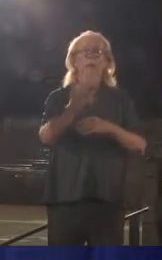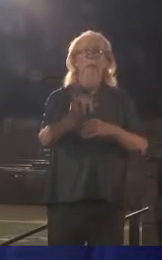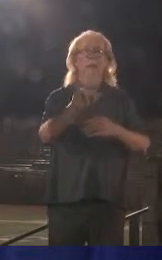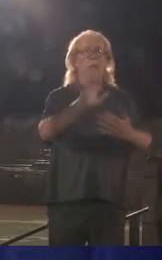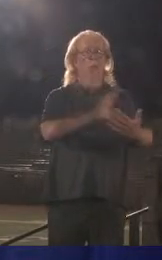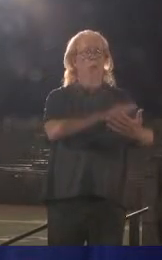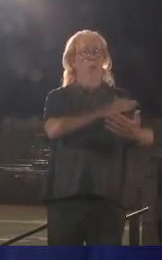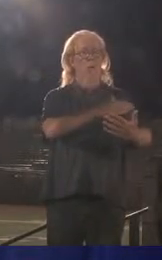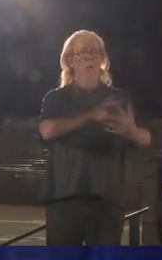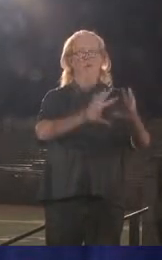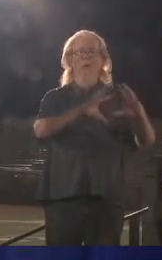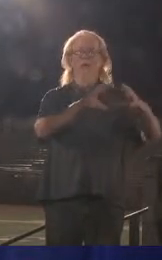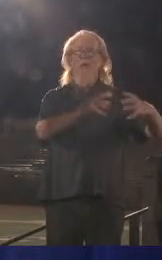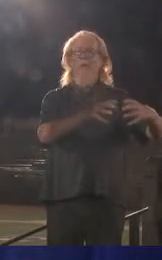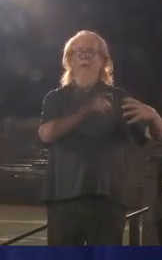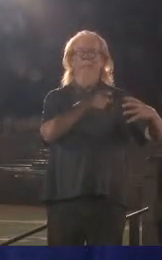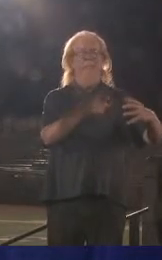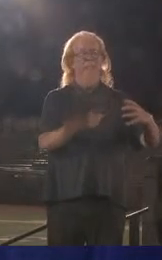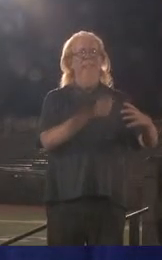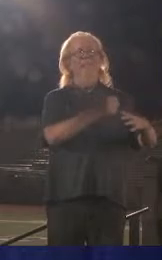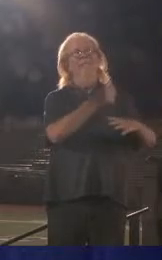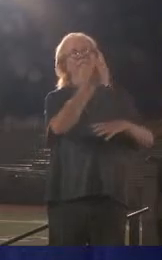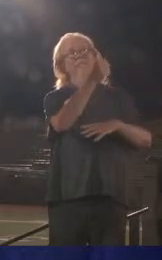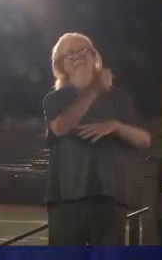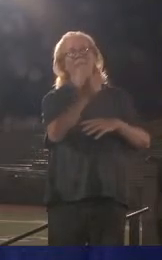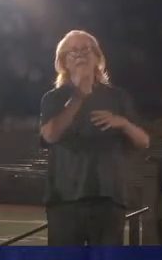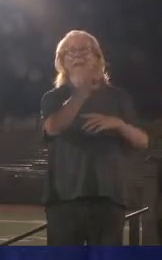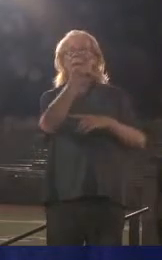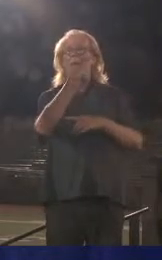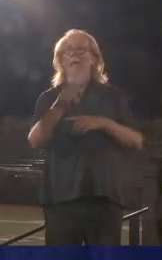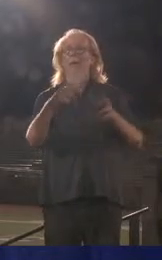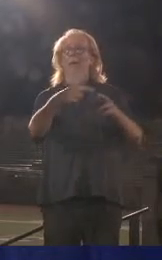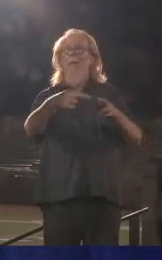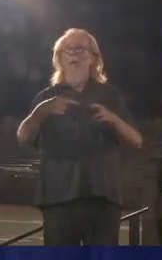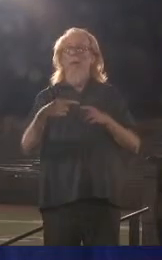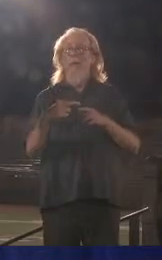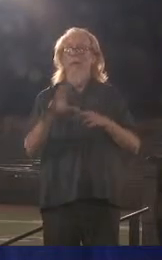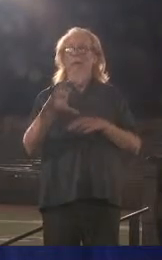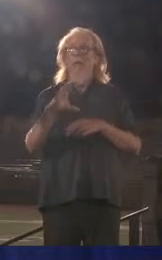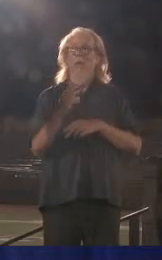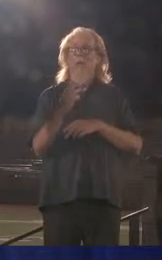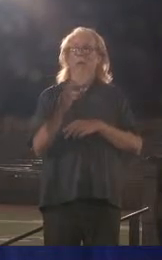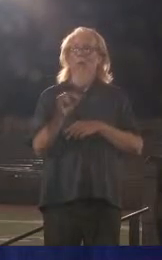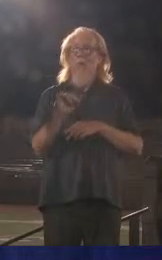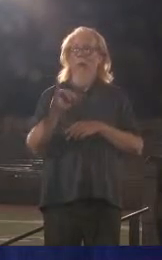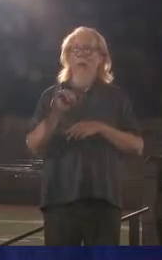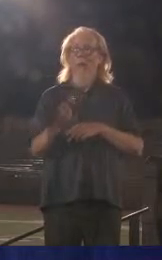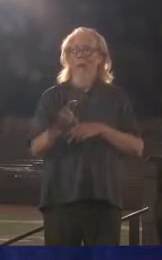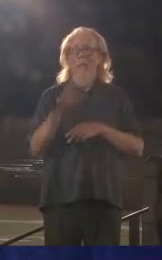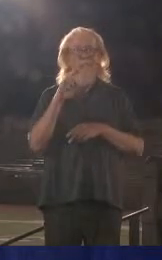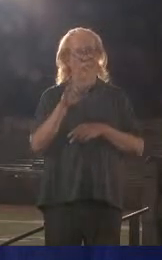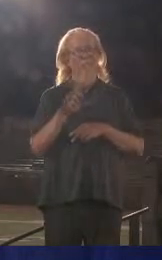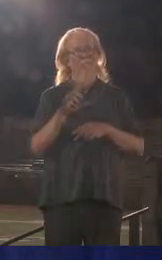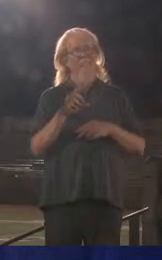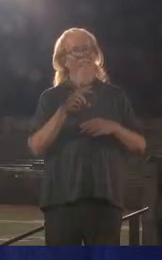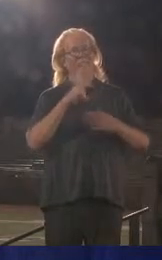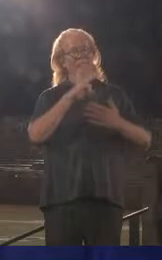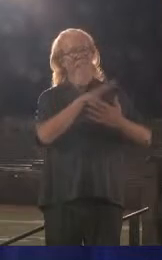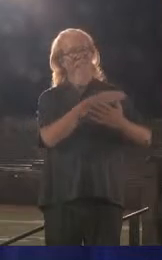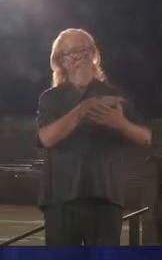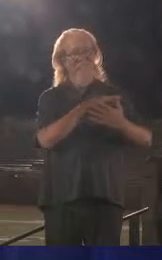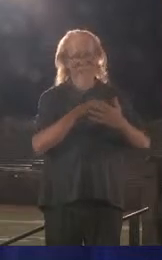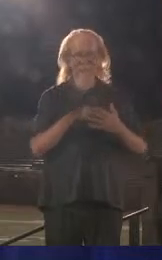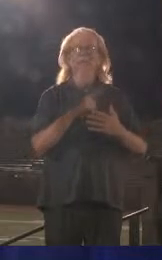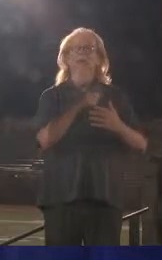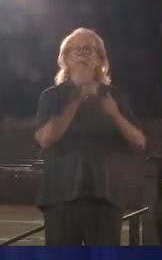where she landed a spot in Texas Region Choir for soprano ones. She competed at the state level for